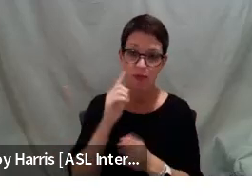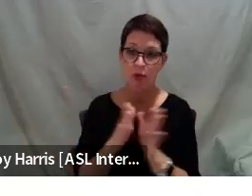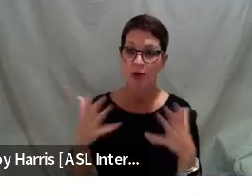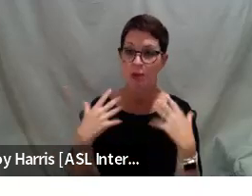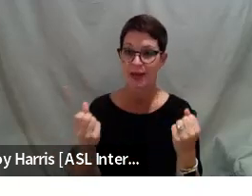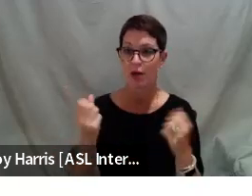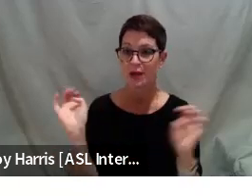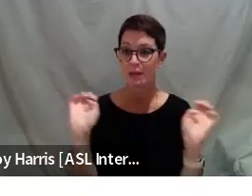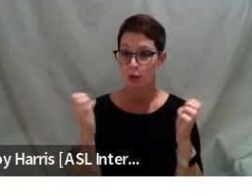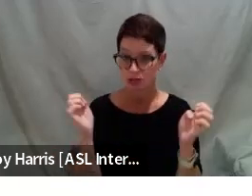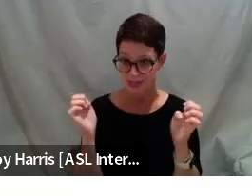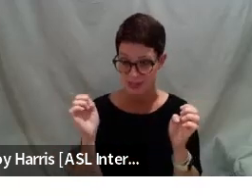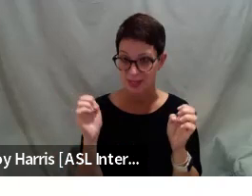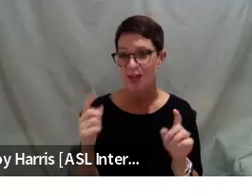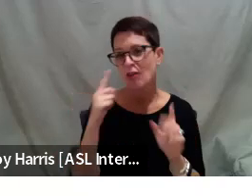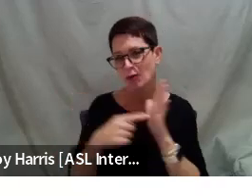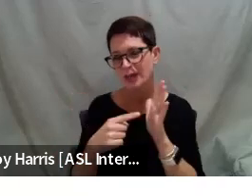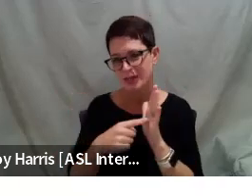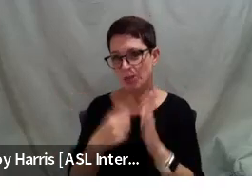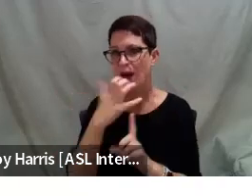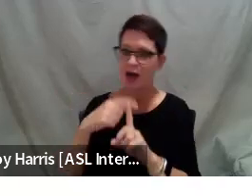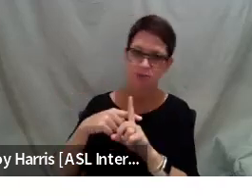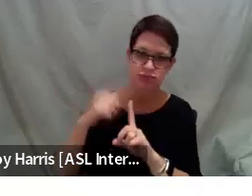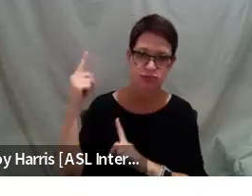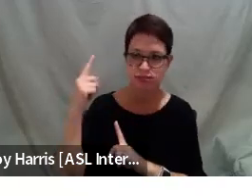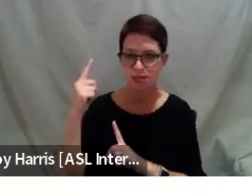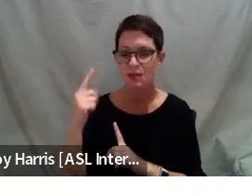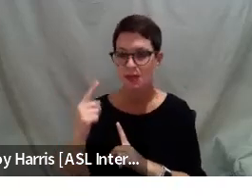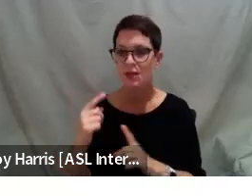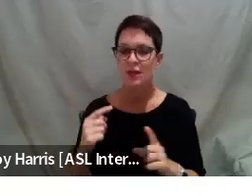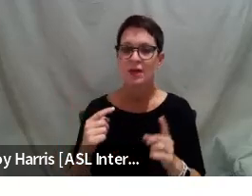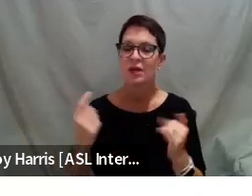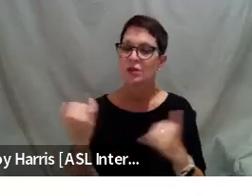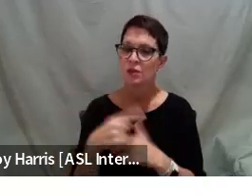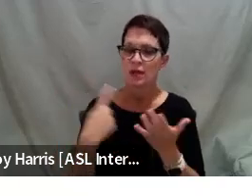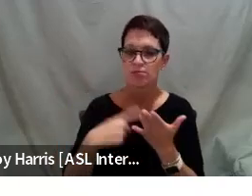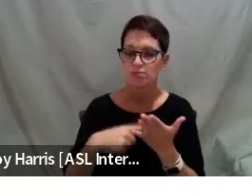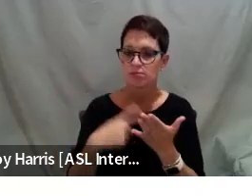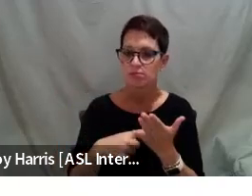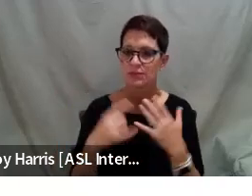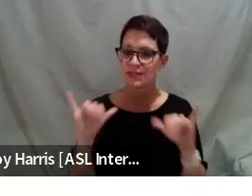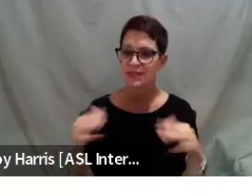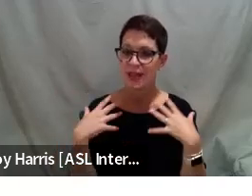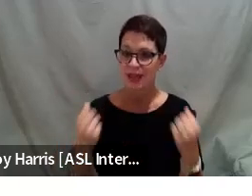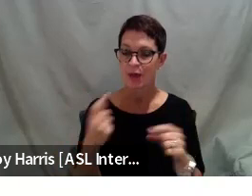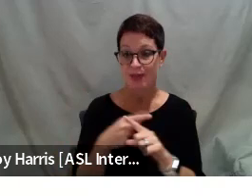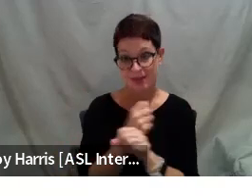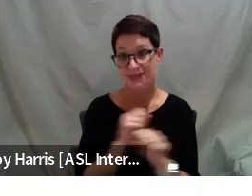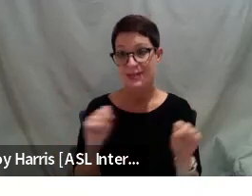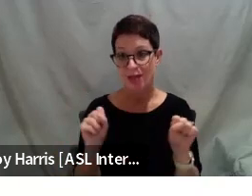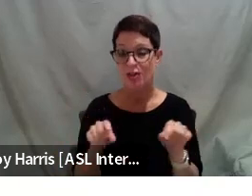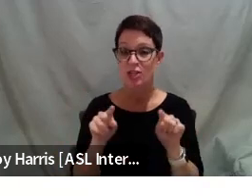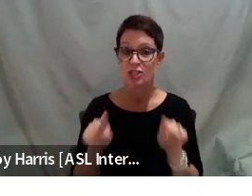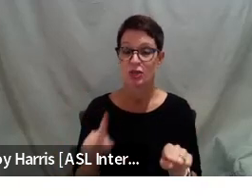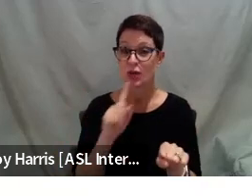health emergencies like severe heat. And again, today we're going to talk about staying healthy and safe